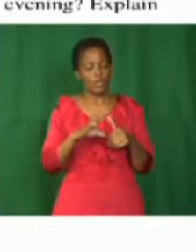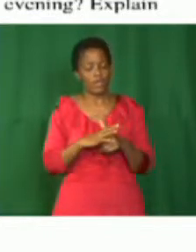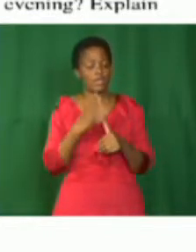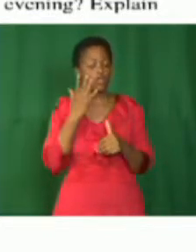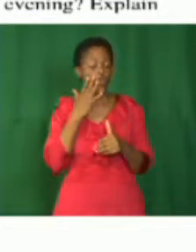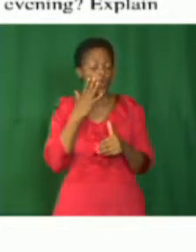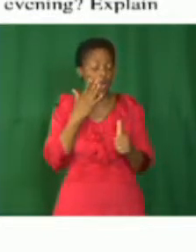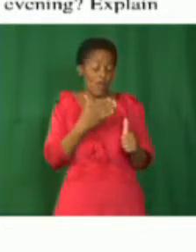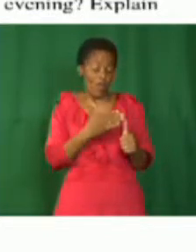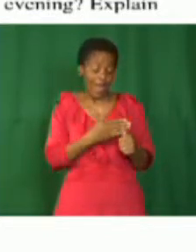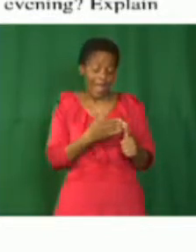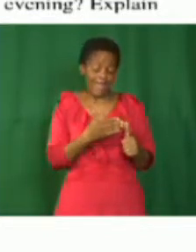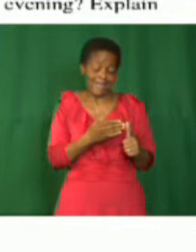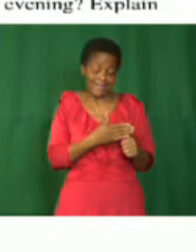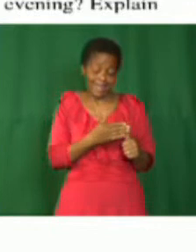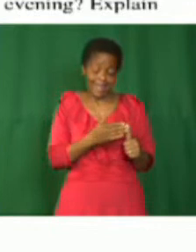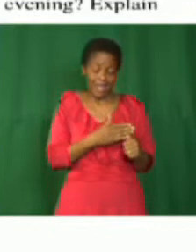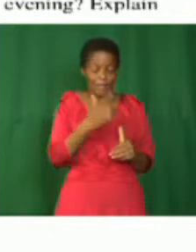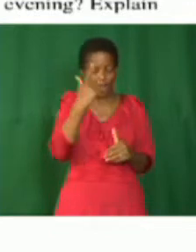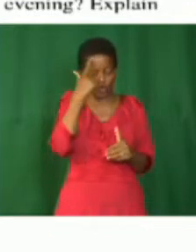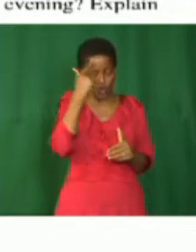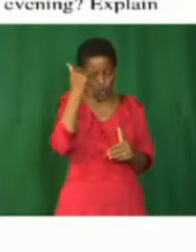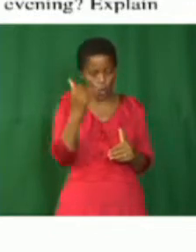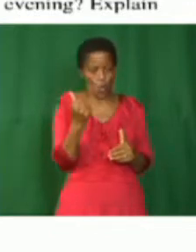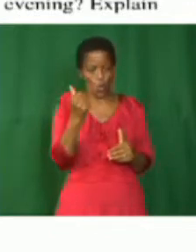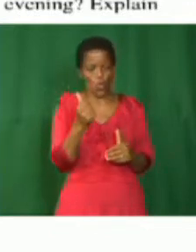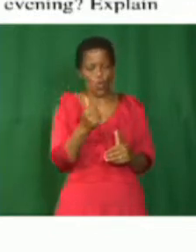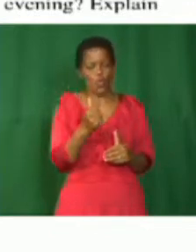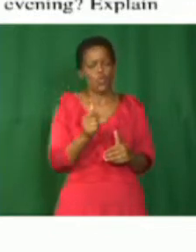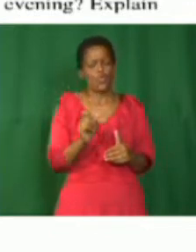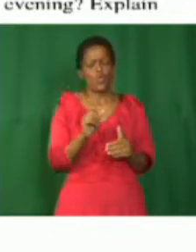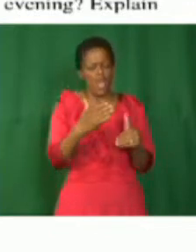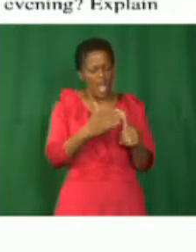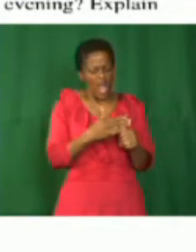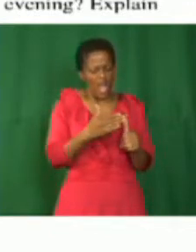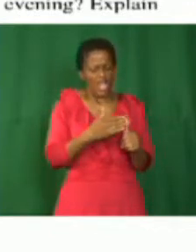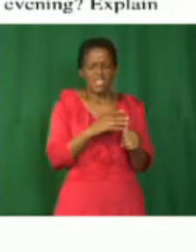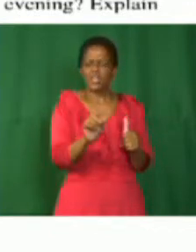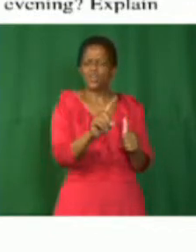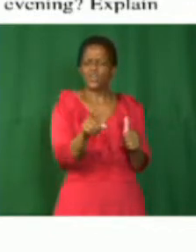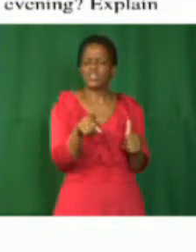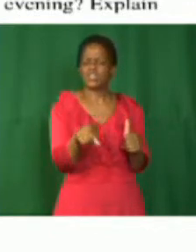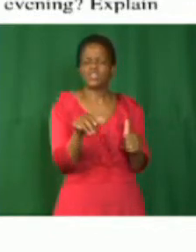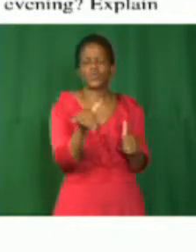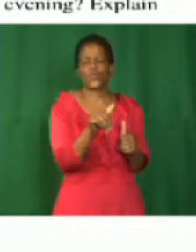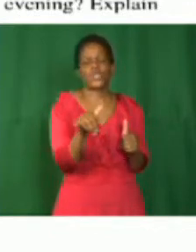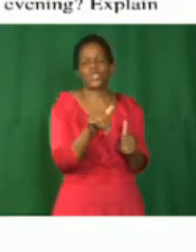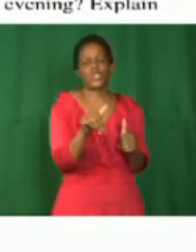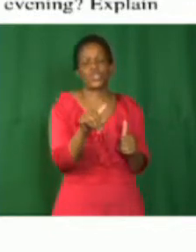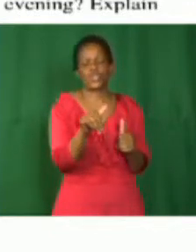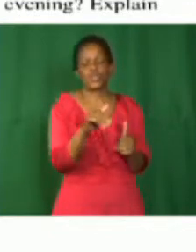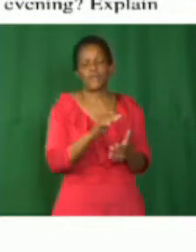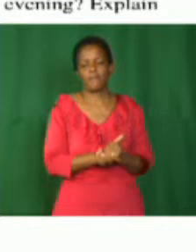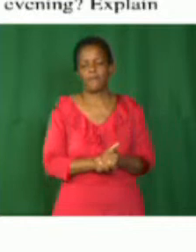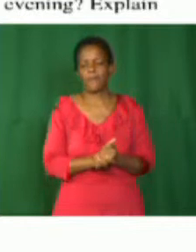test or in an exam, know these types so that you can know how to answer them.